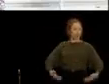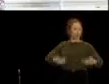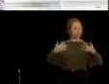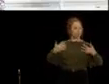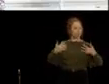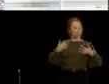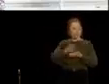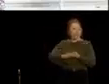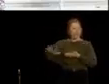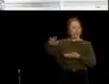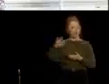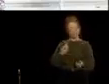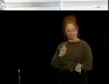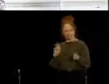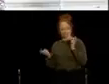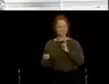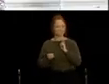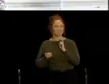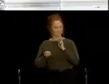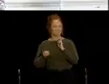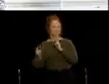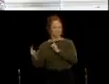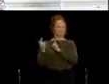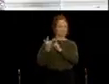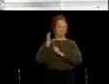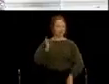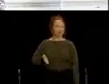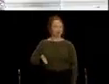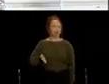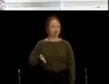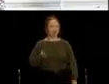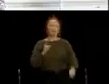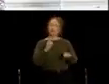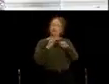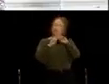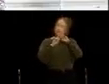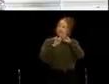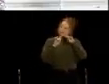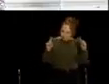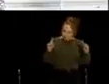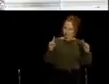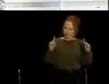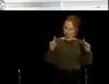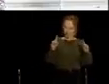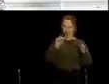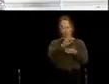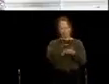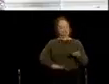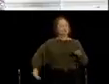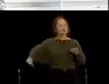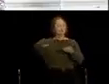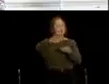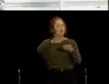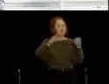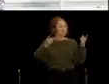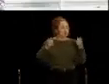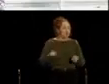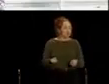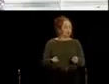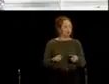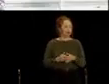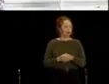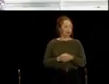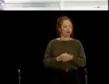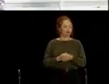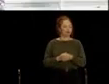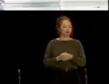shot at love, But instead, what college ended up being for me was